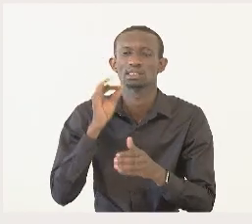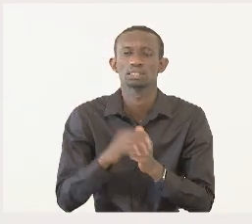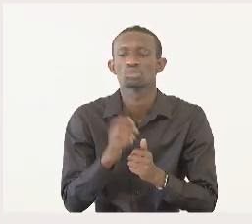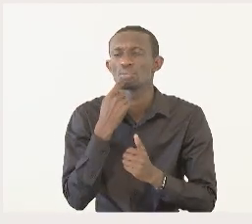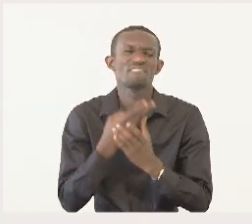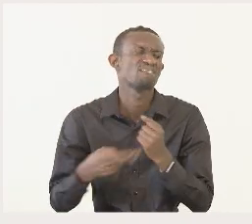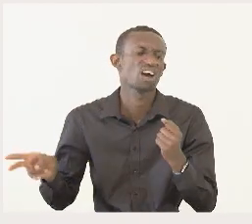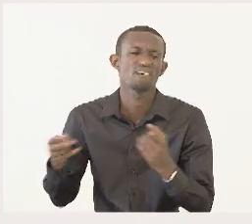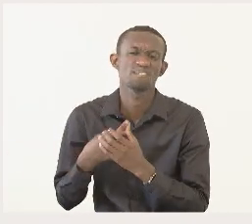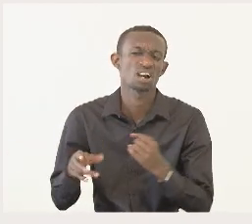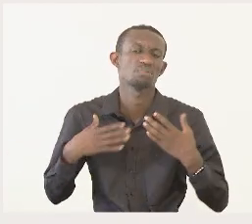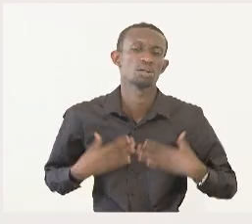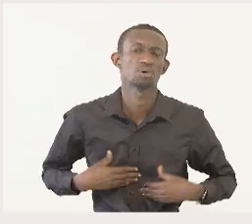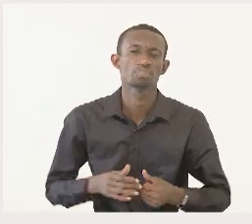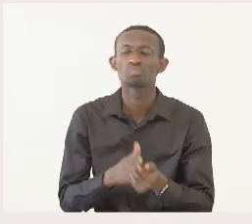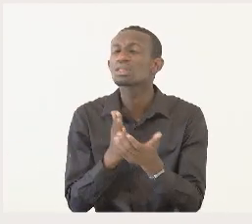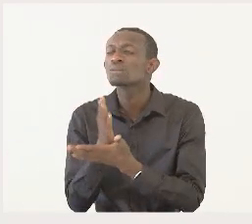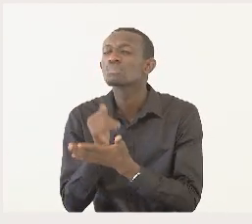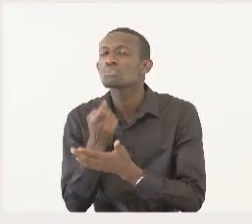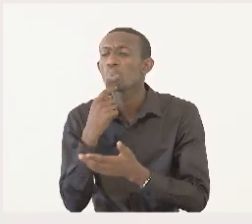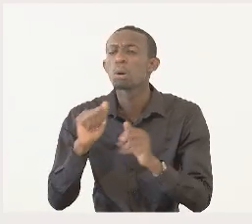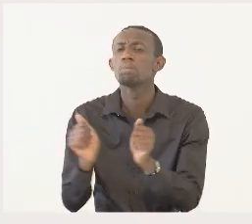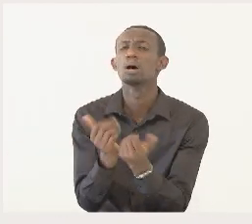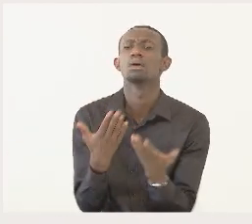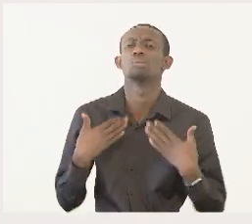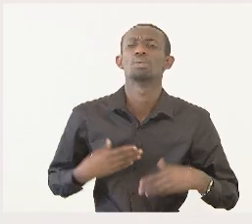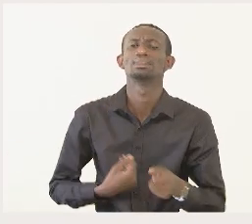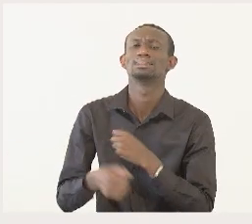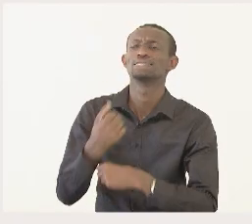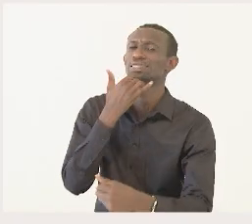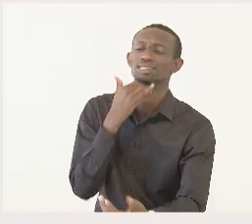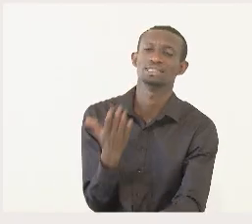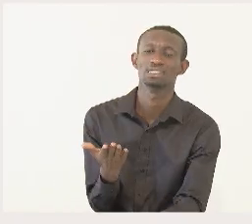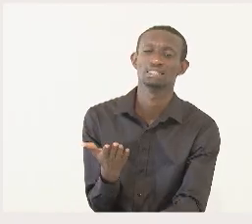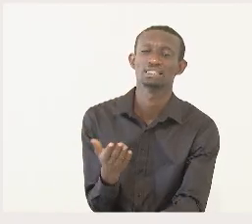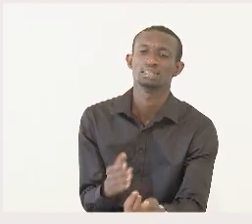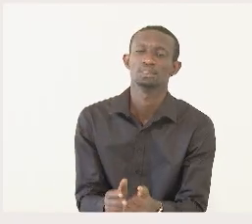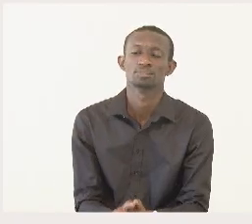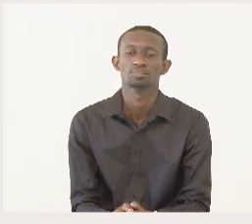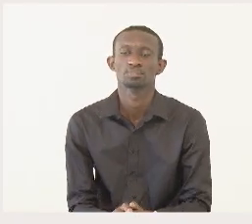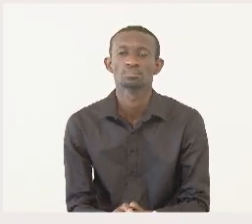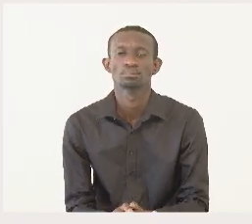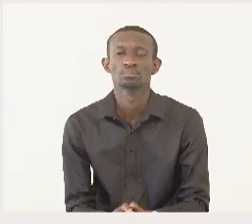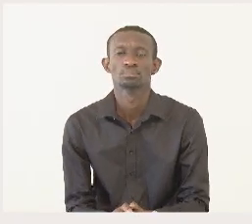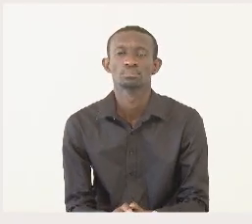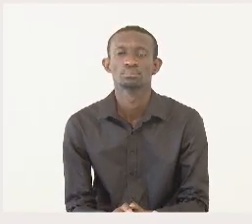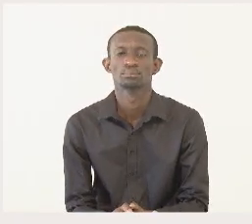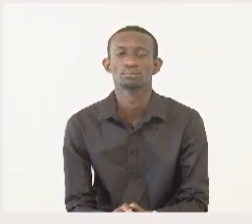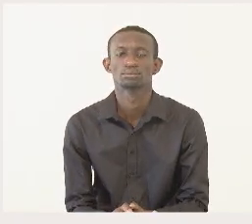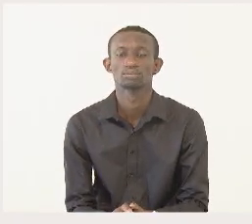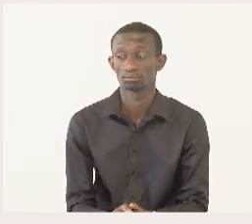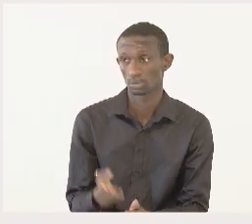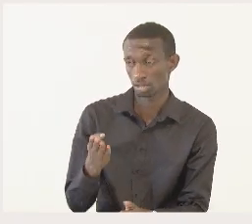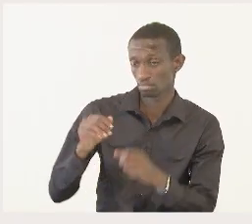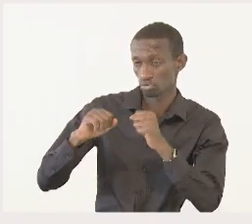to be removed from the body because they can affect the functioning of body cells. Also, not only that, they can